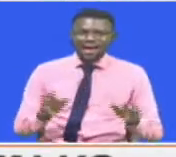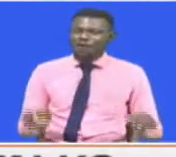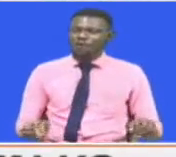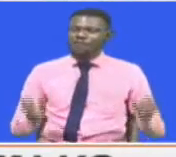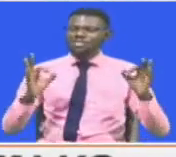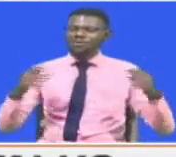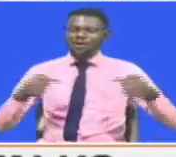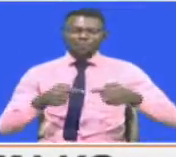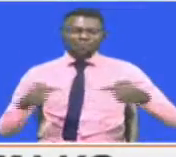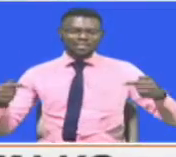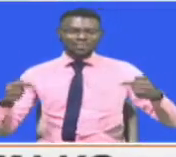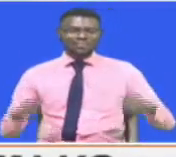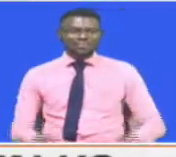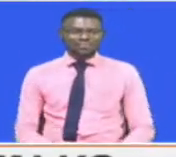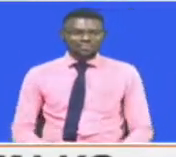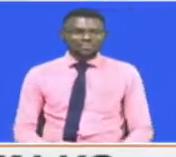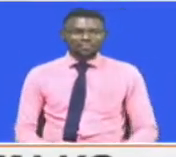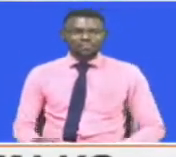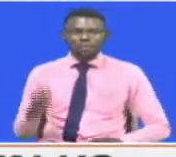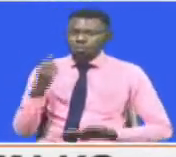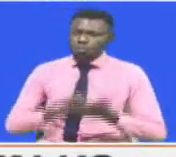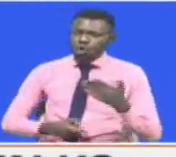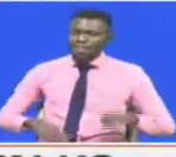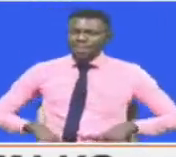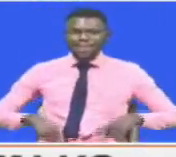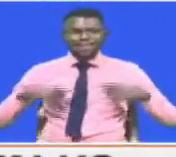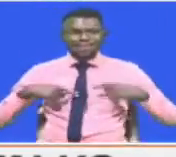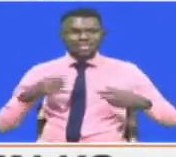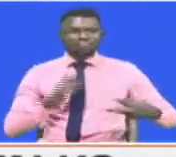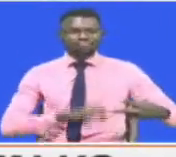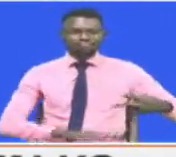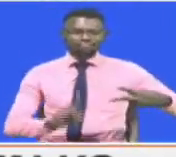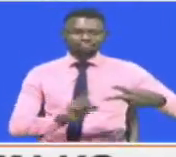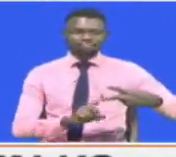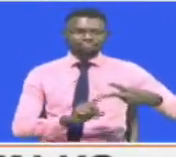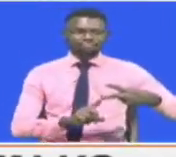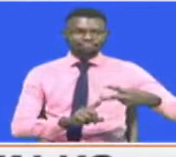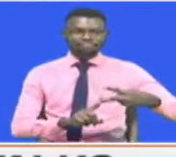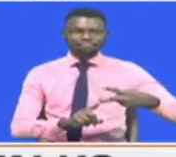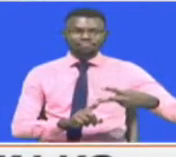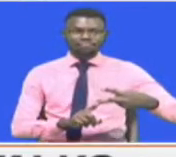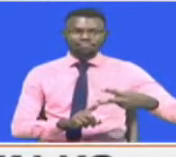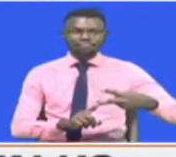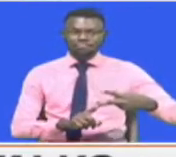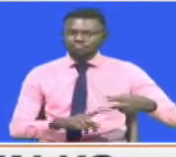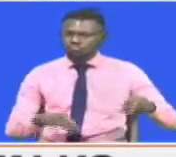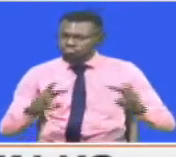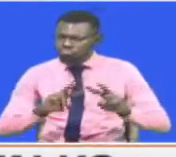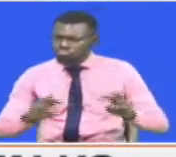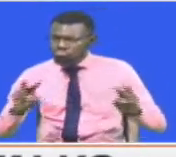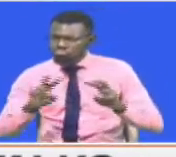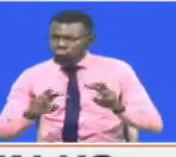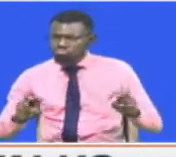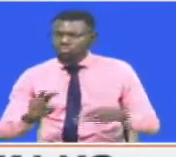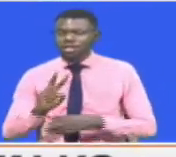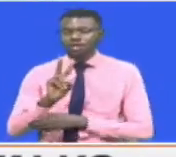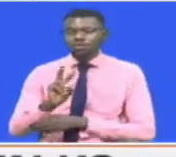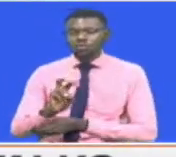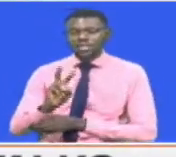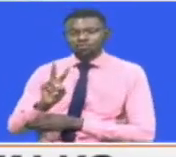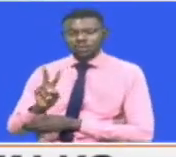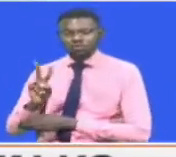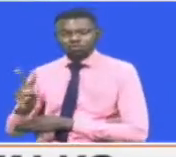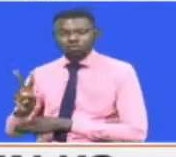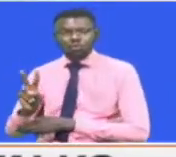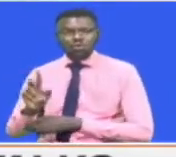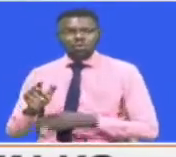Official Opposition. Cost of living. 2, audit of the 2022